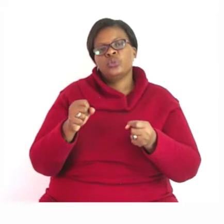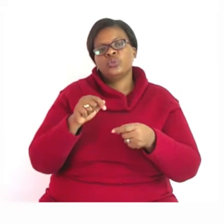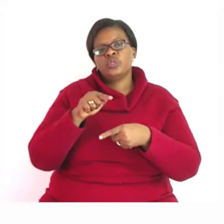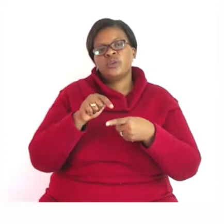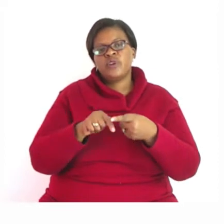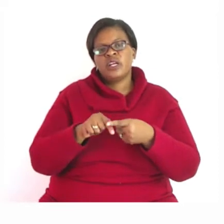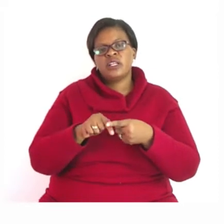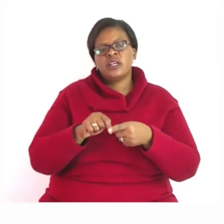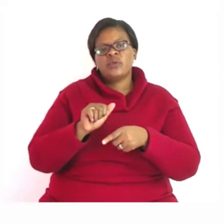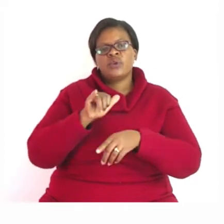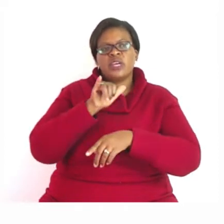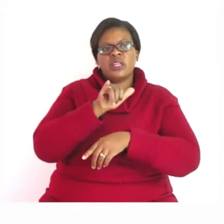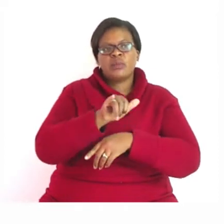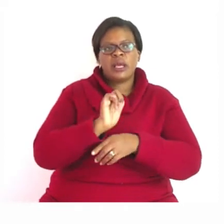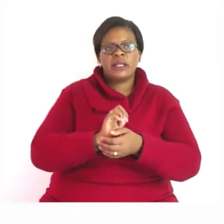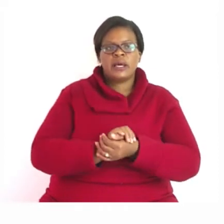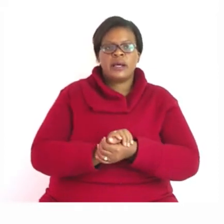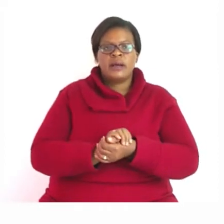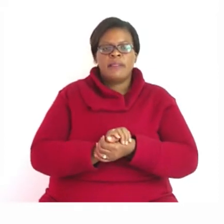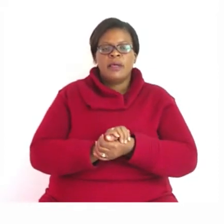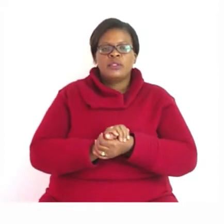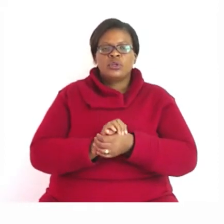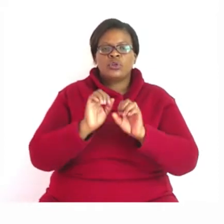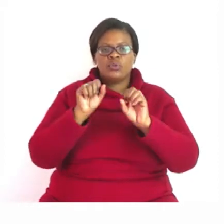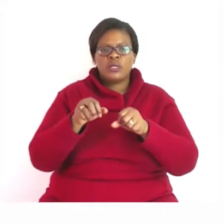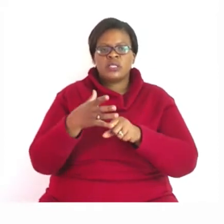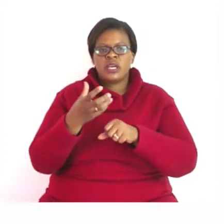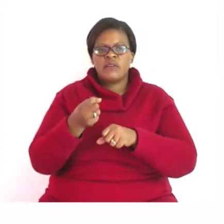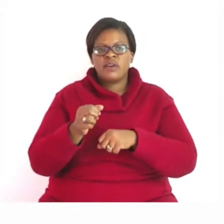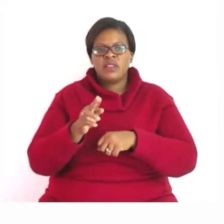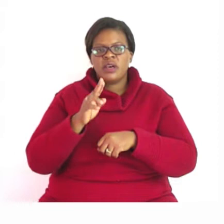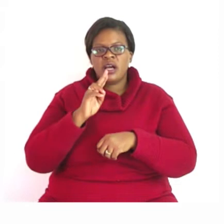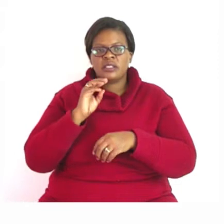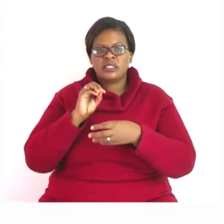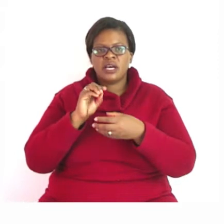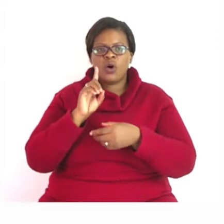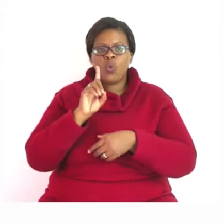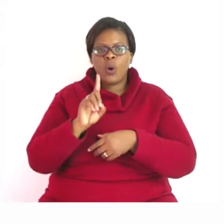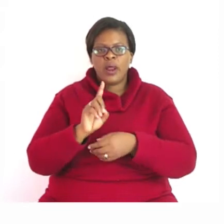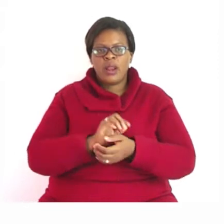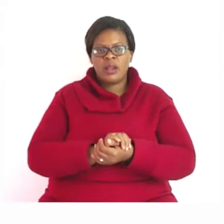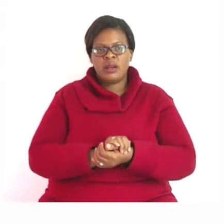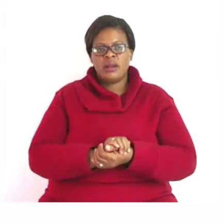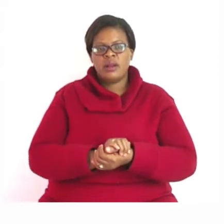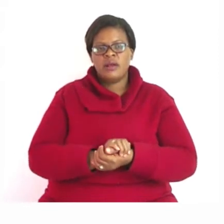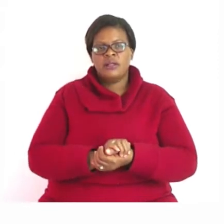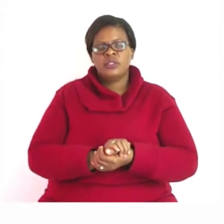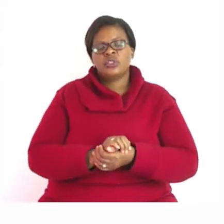on until you reach the number 1. With that, allow me to go on the